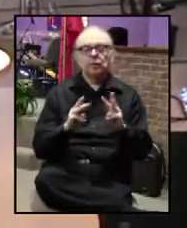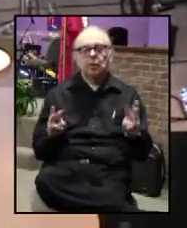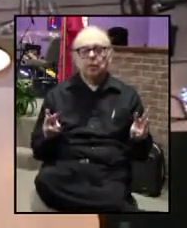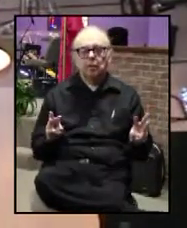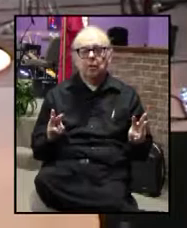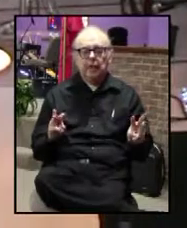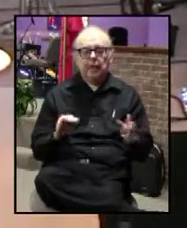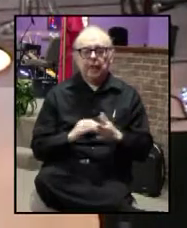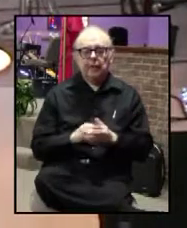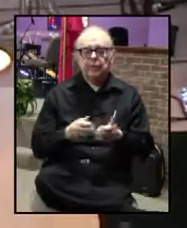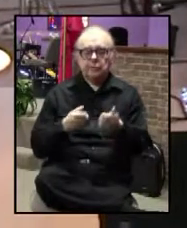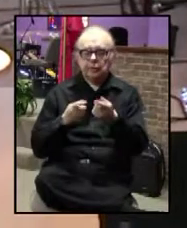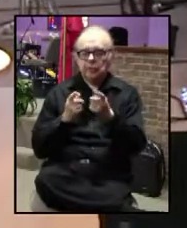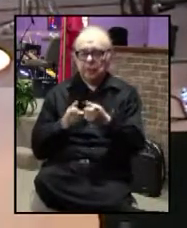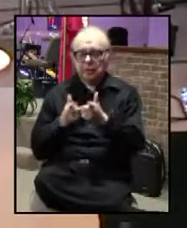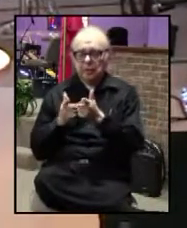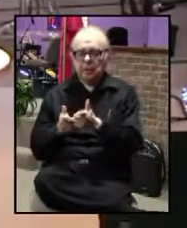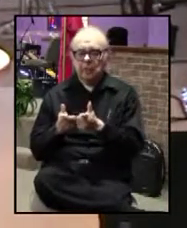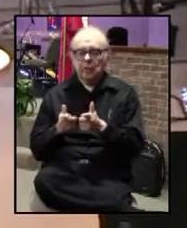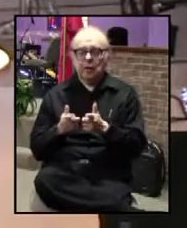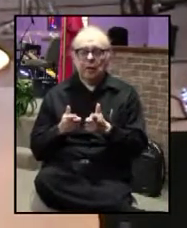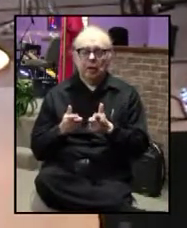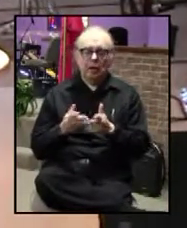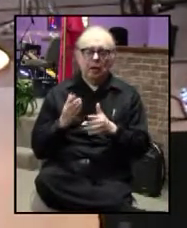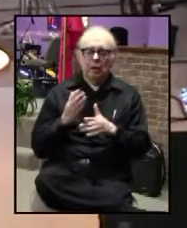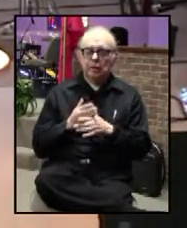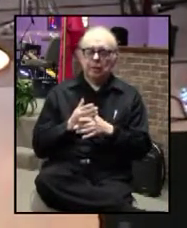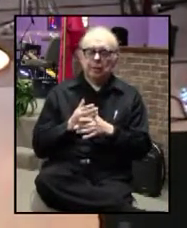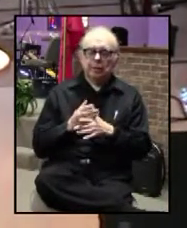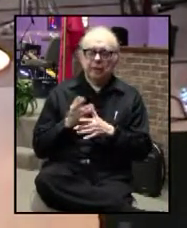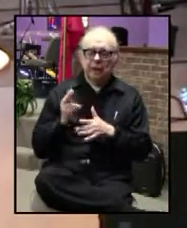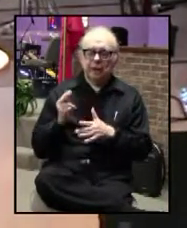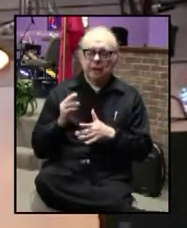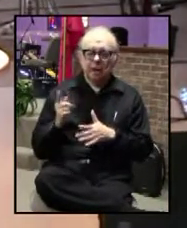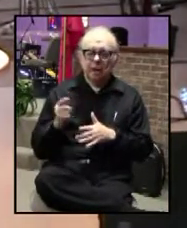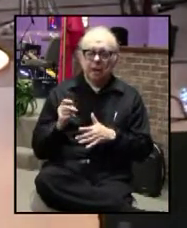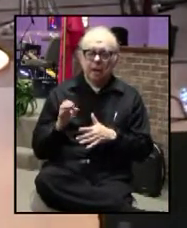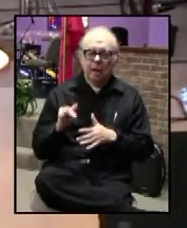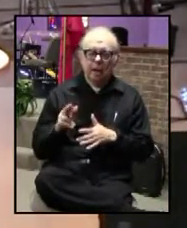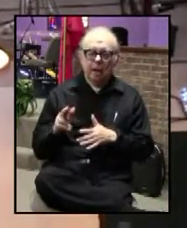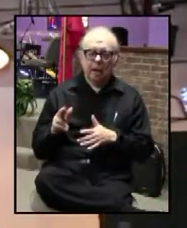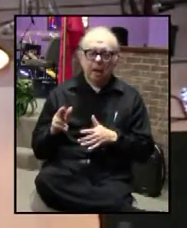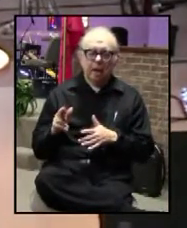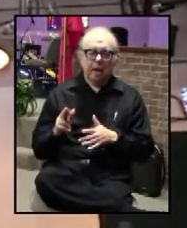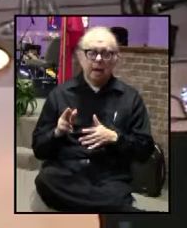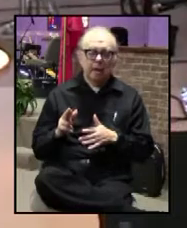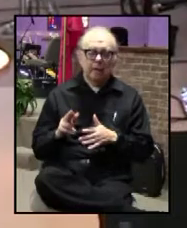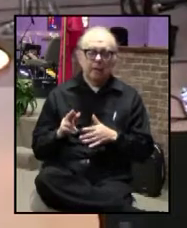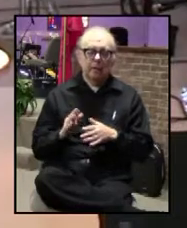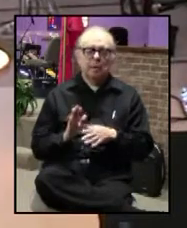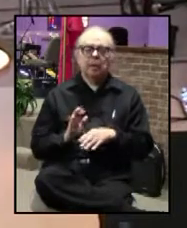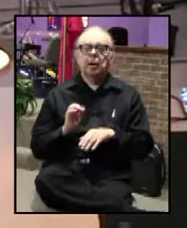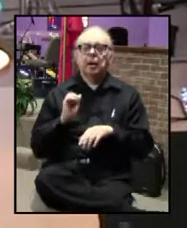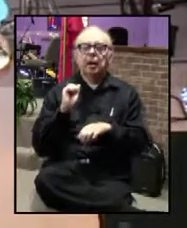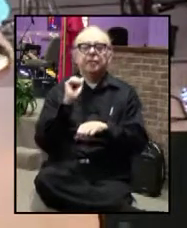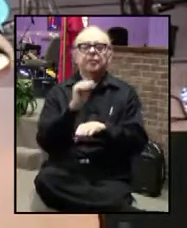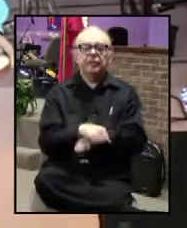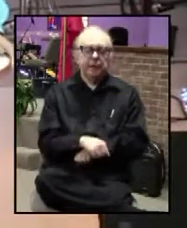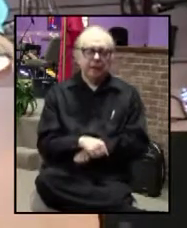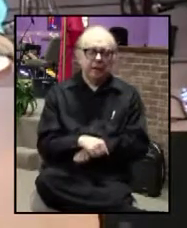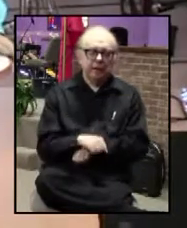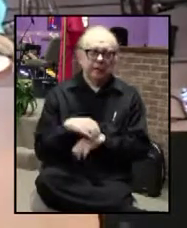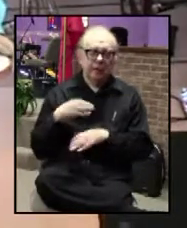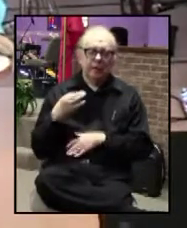and this guns was the Nazis had overrun France. And